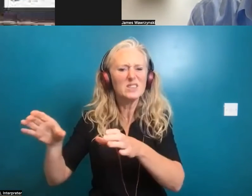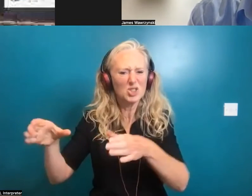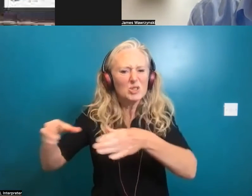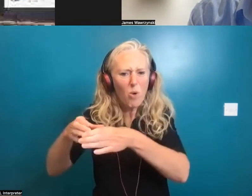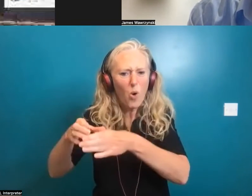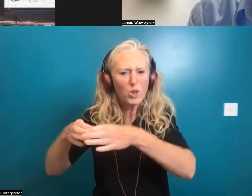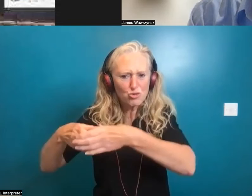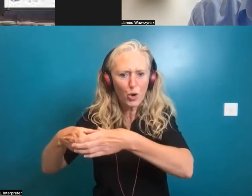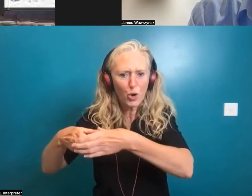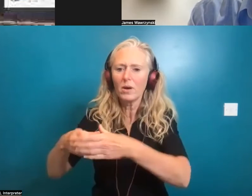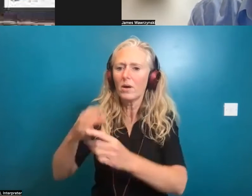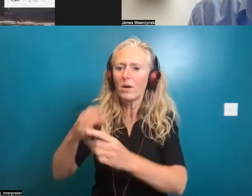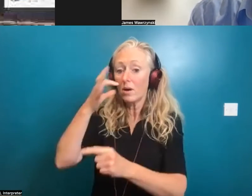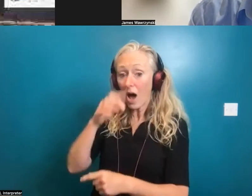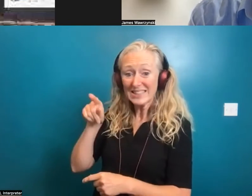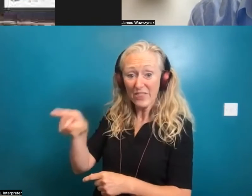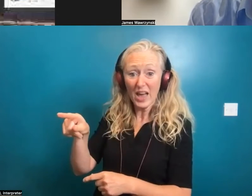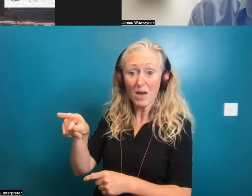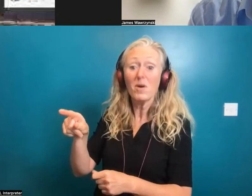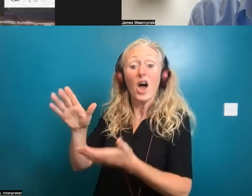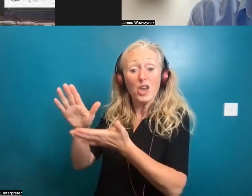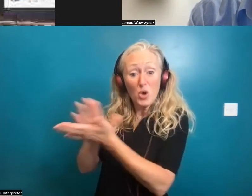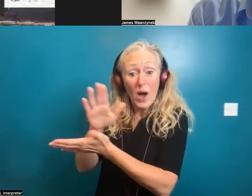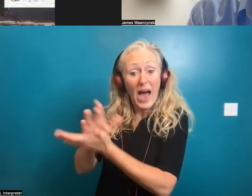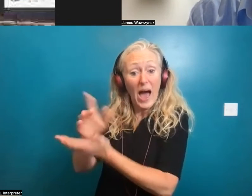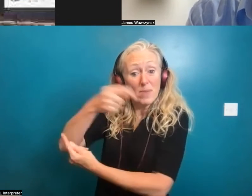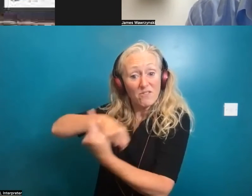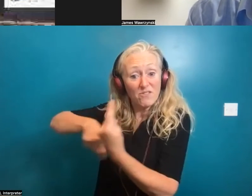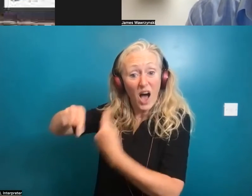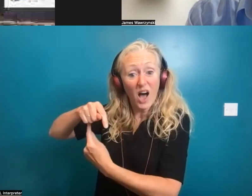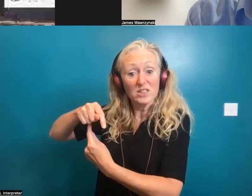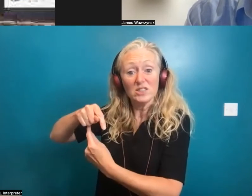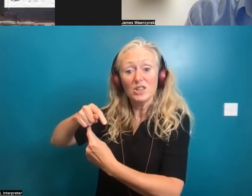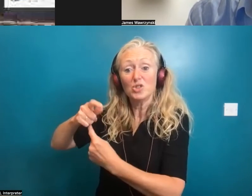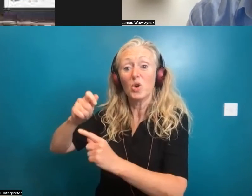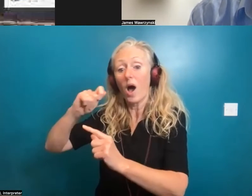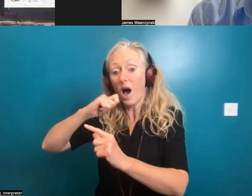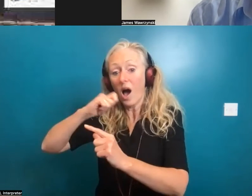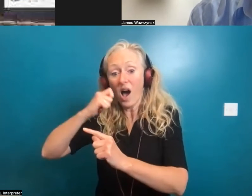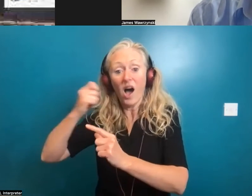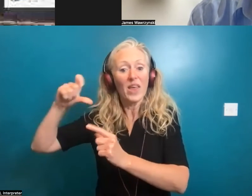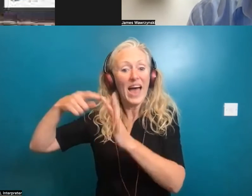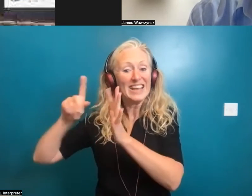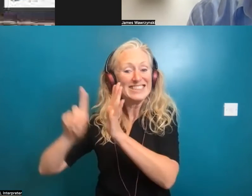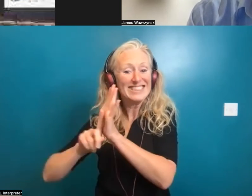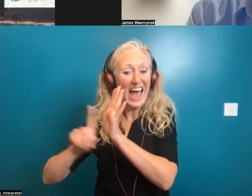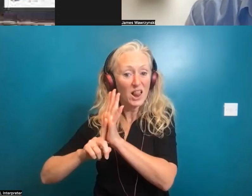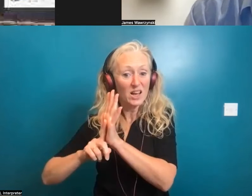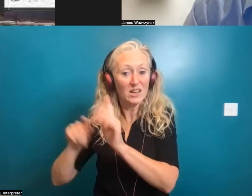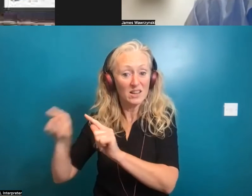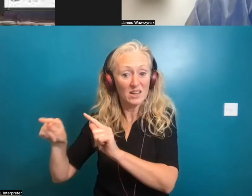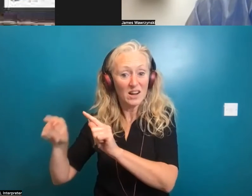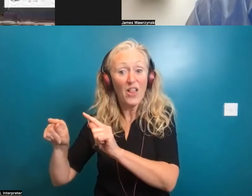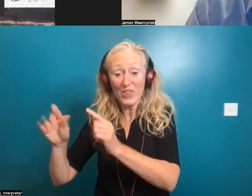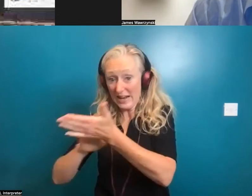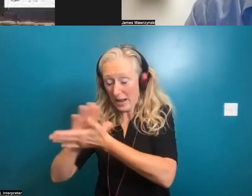cells, which we would then grow in the lab and test new treatments on. And those cells are very special because they come from someone